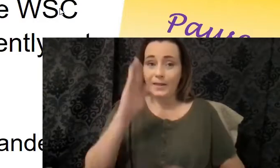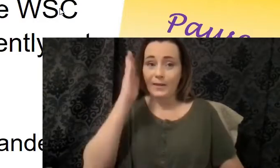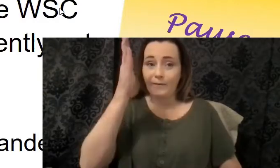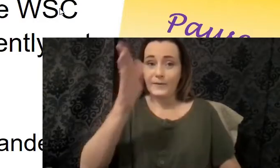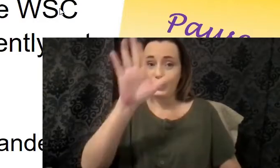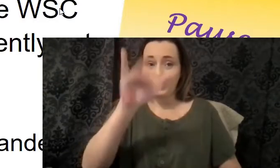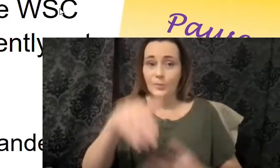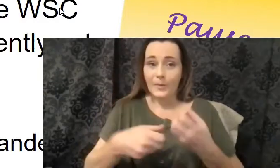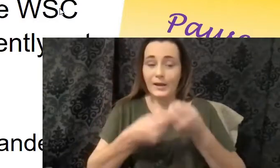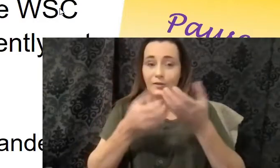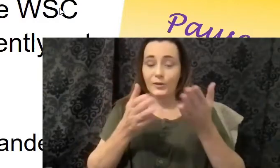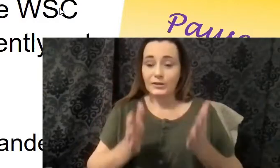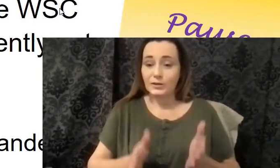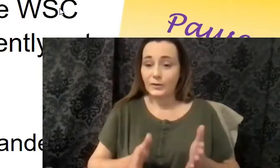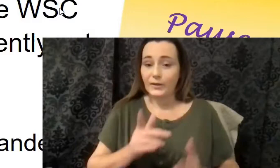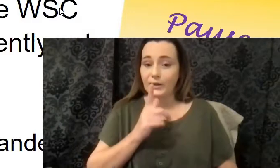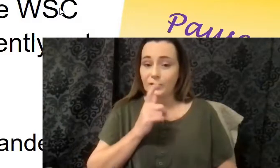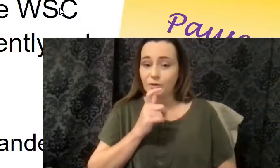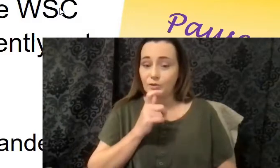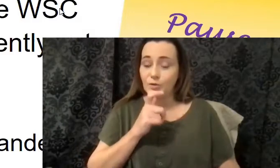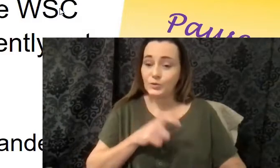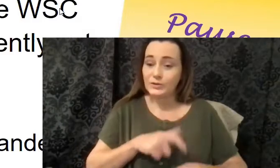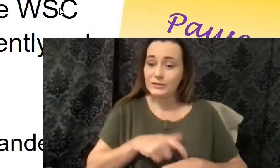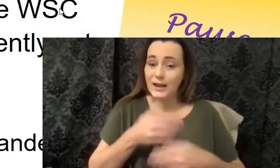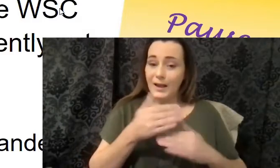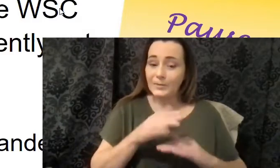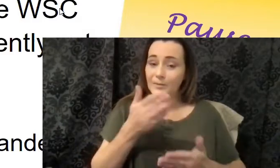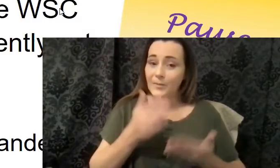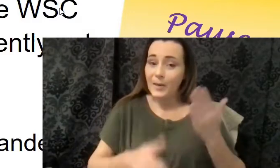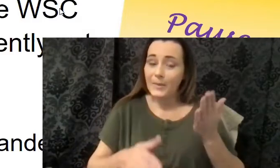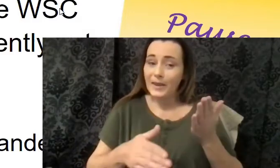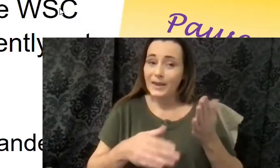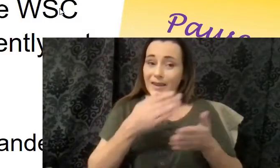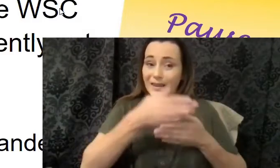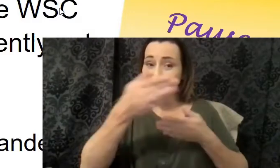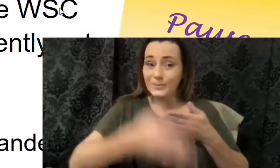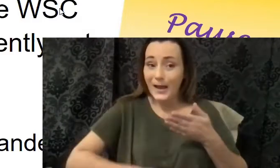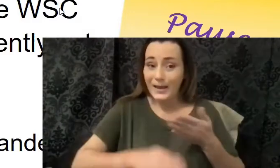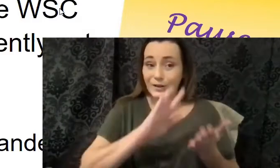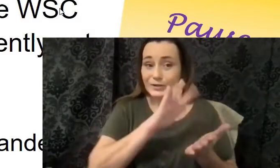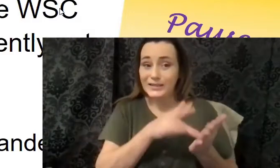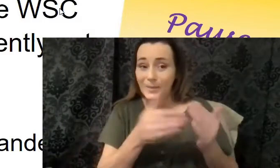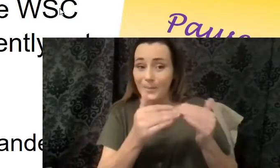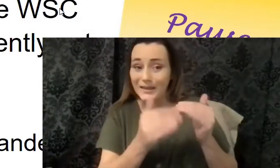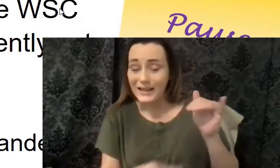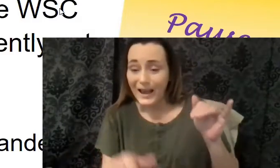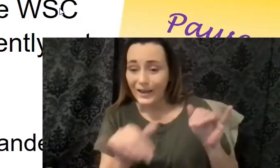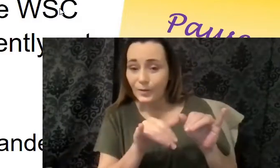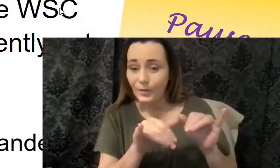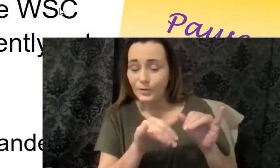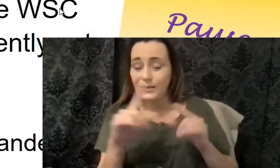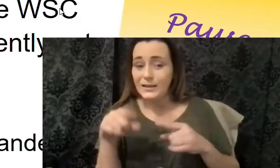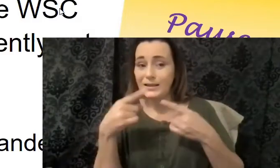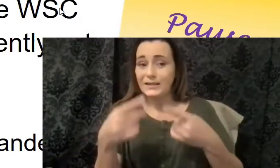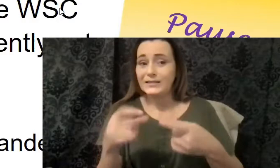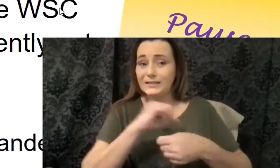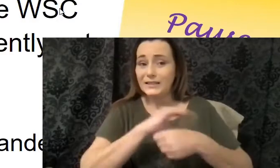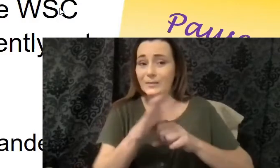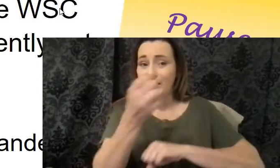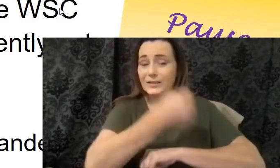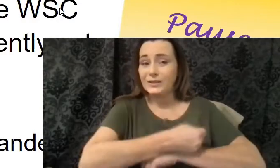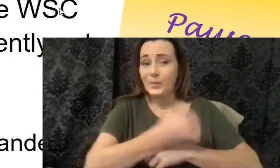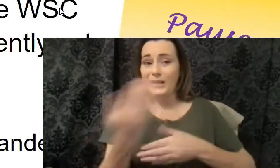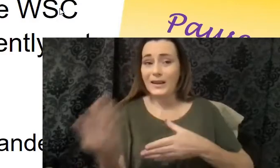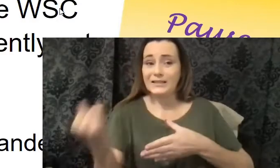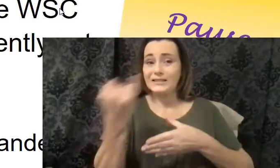whose terms may expire mid-cycle, since the pandemic has disrupted the conference cycle. But